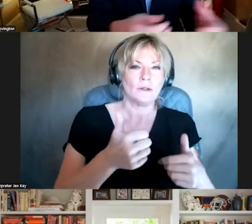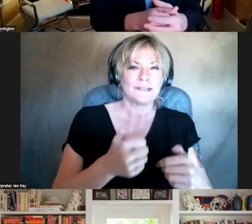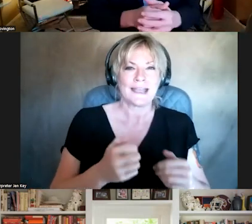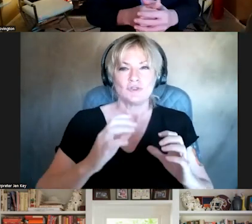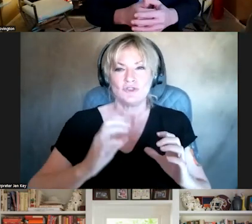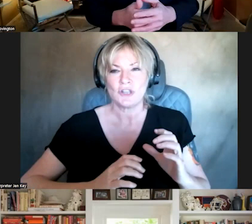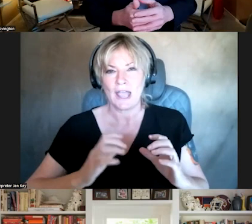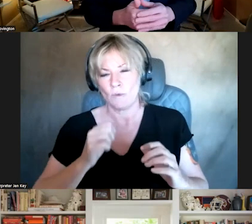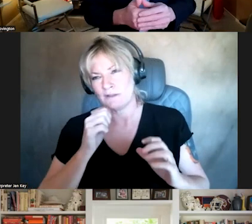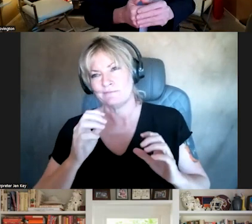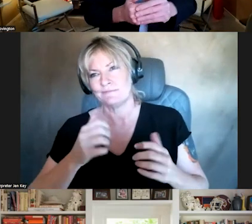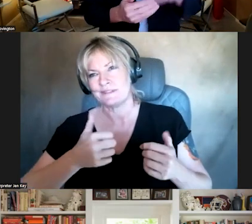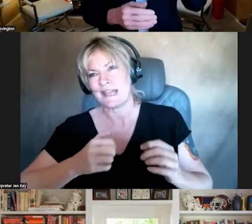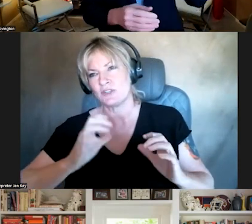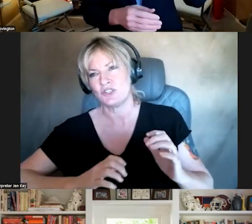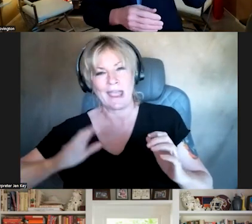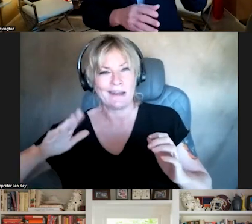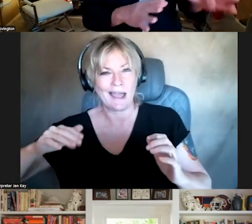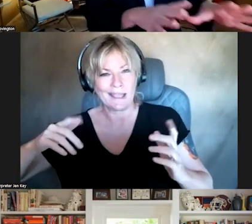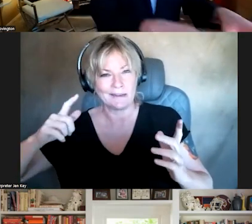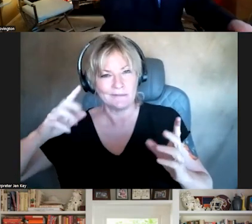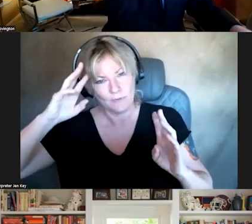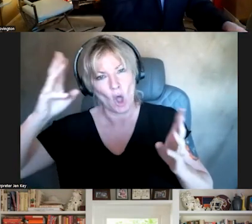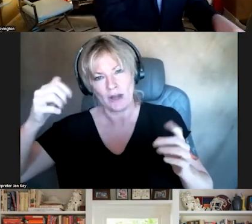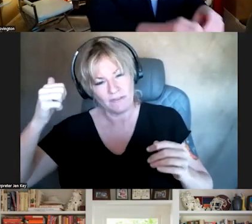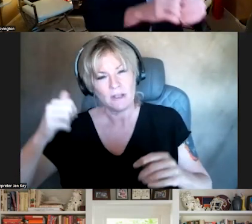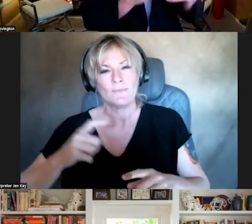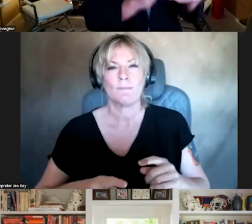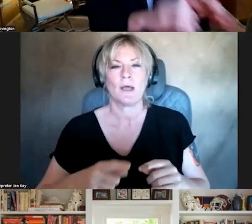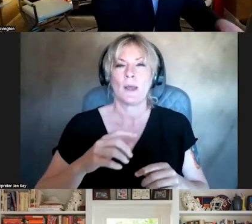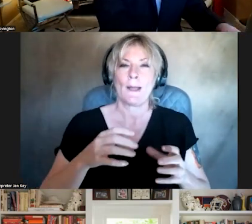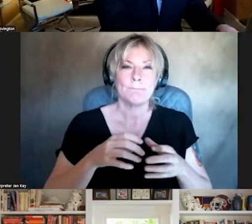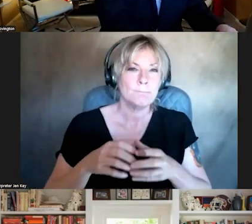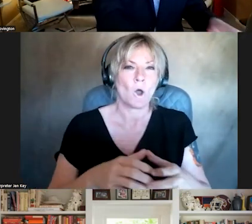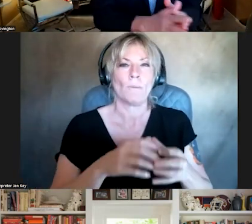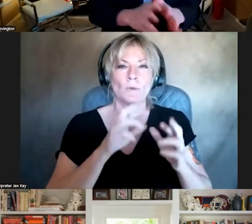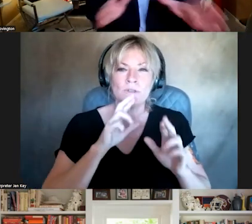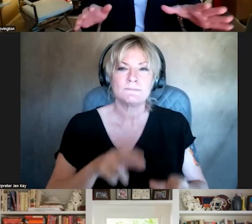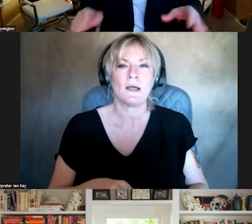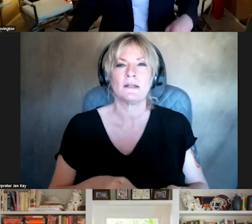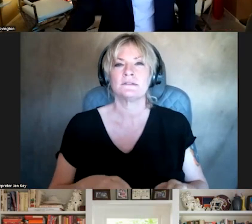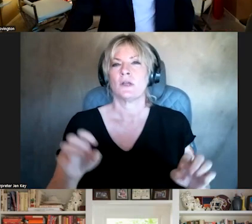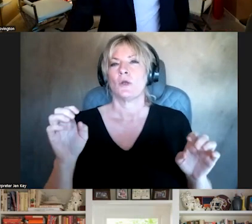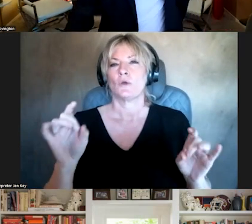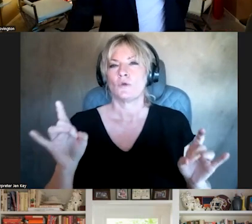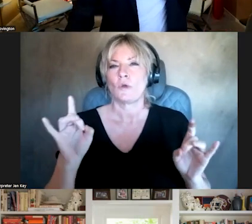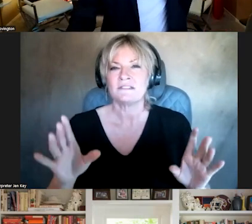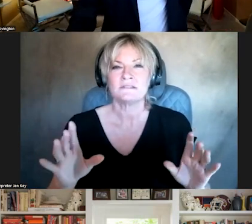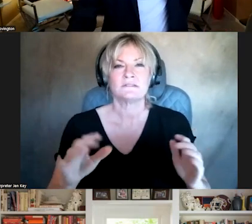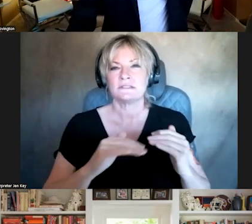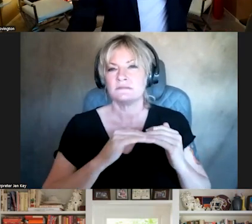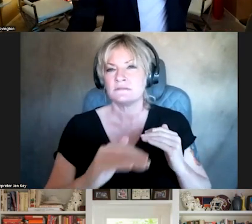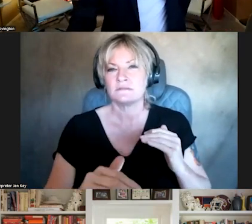chat wasn't a concept yet, but certainly calling, mobile response, crisis stabilization. They saw that from